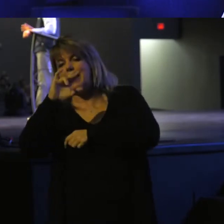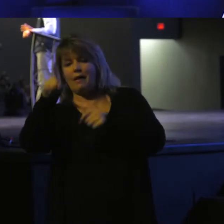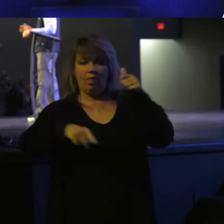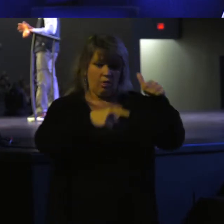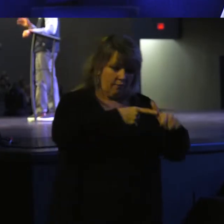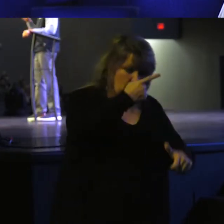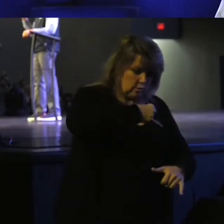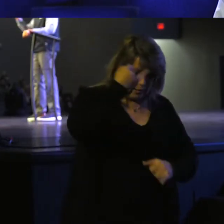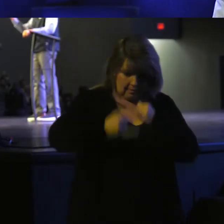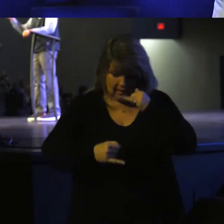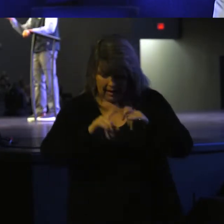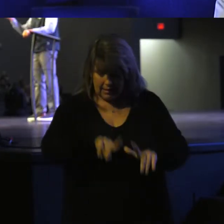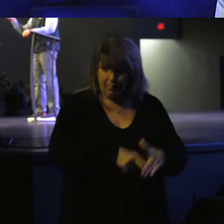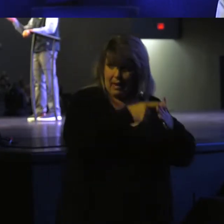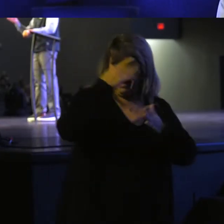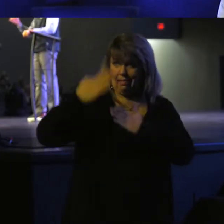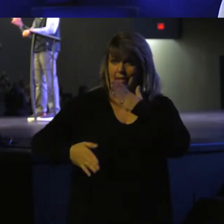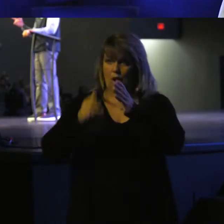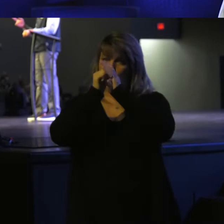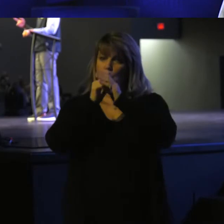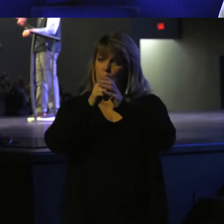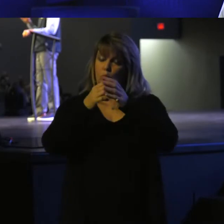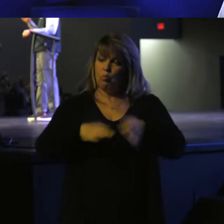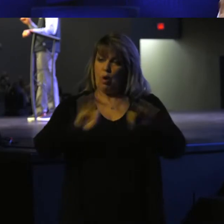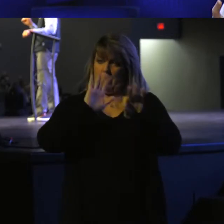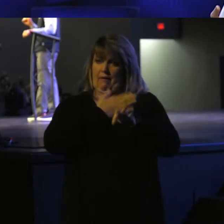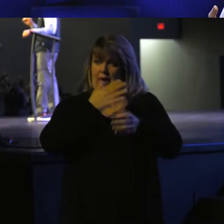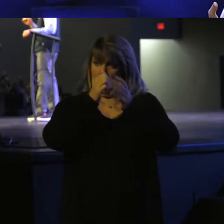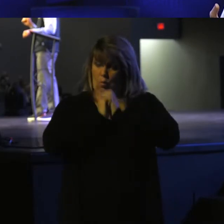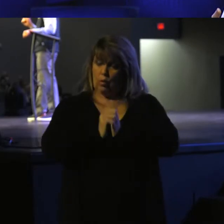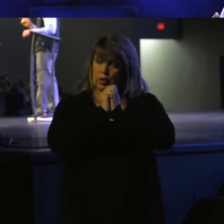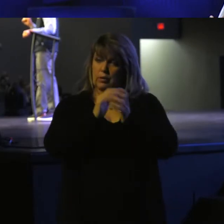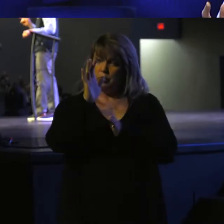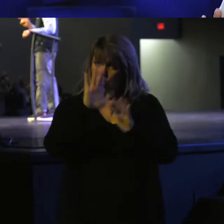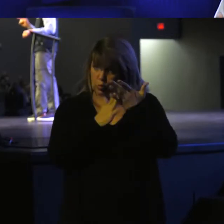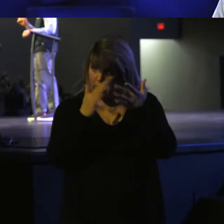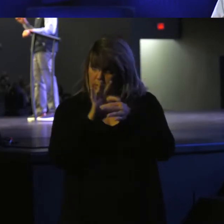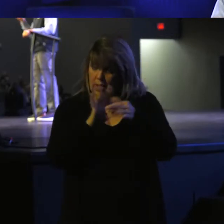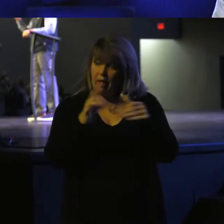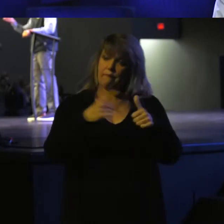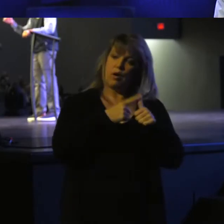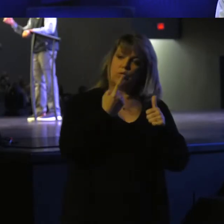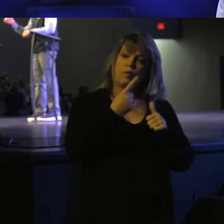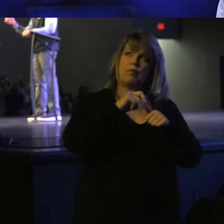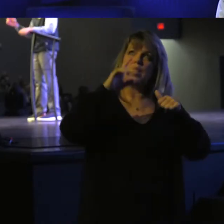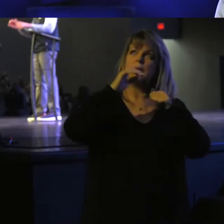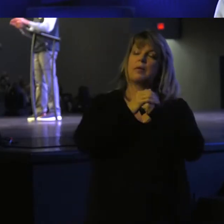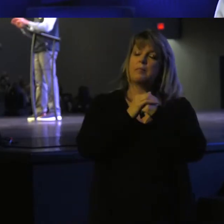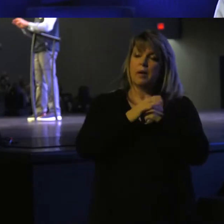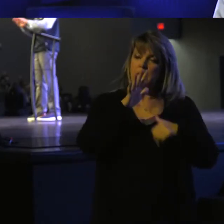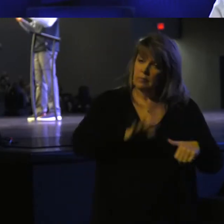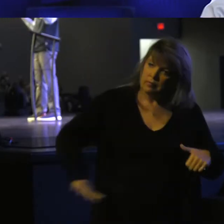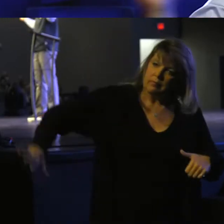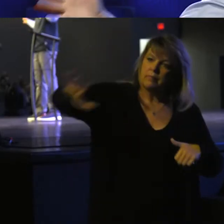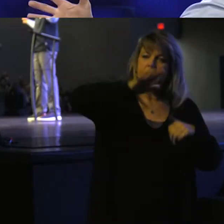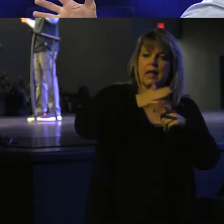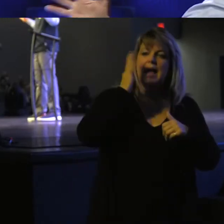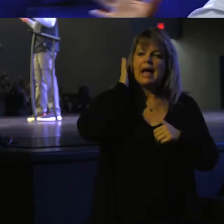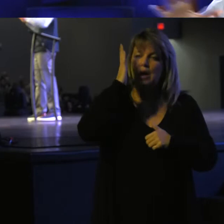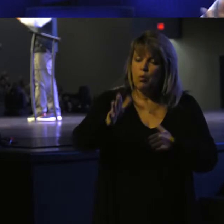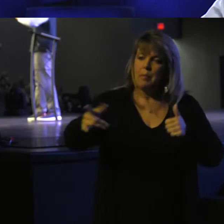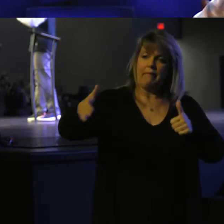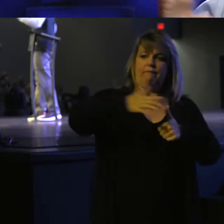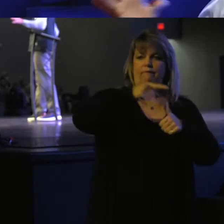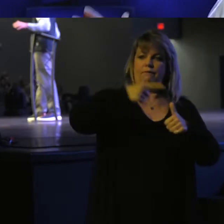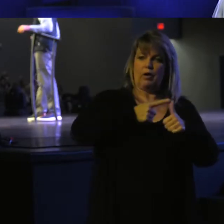the beginning and the end, and he's worthy of our worship. The scriptures say that he's the firstborn from among the dead, that in all things he might be first,